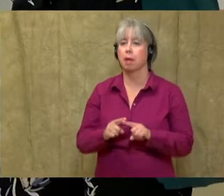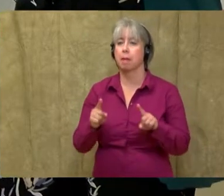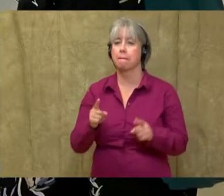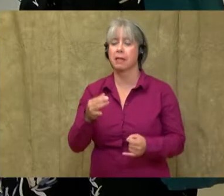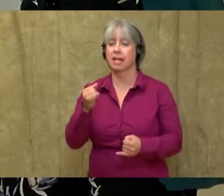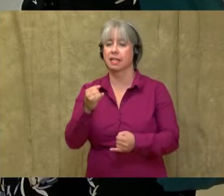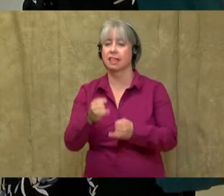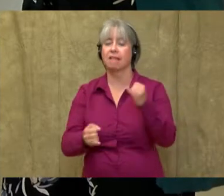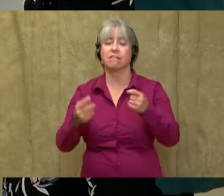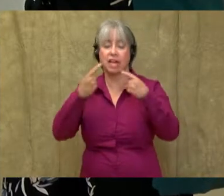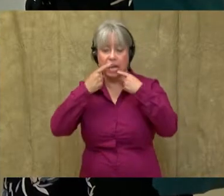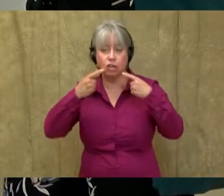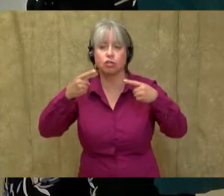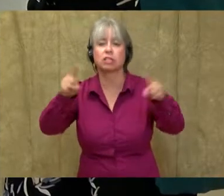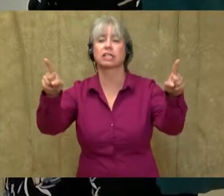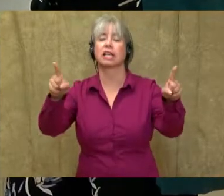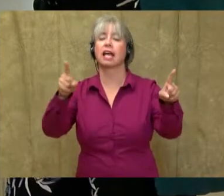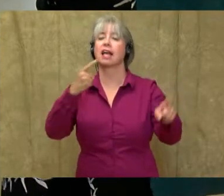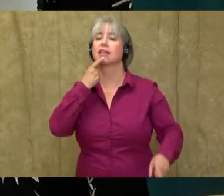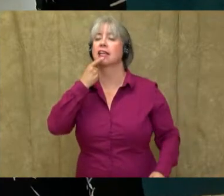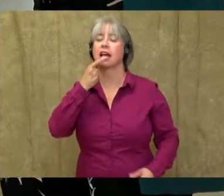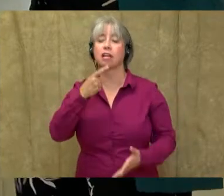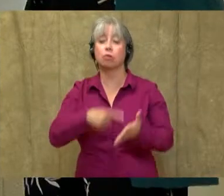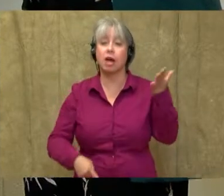final declaration at the end of this poem?